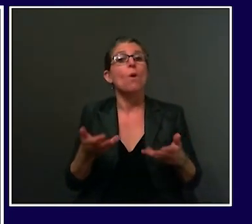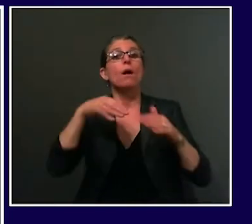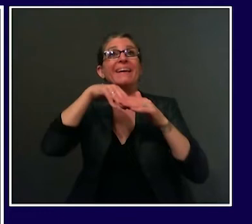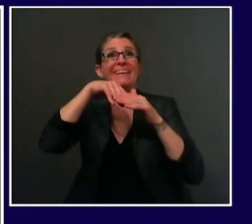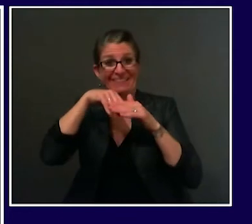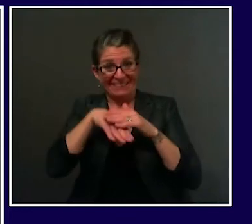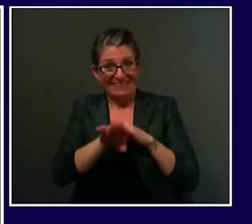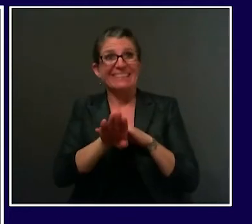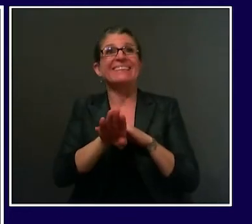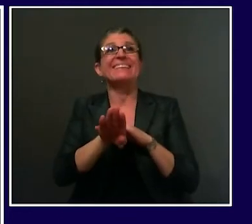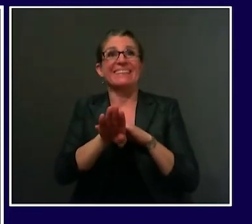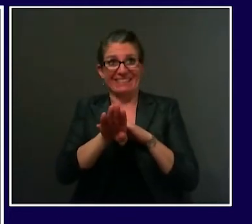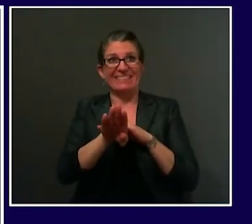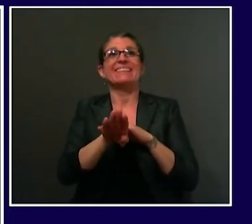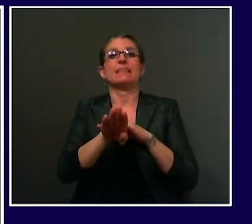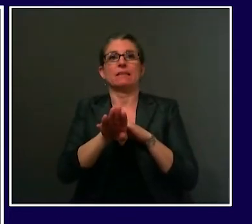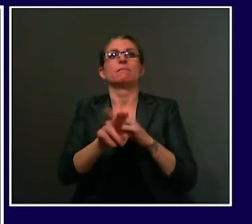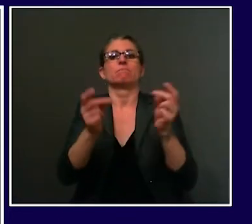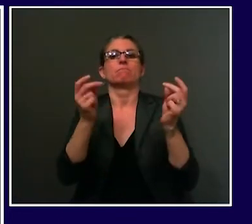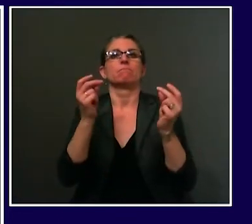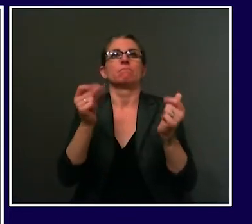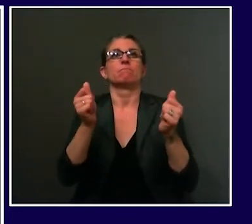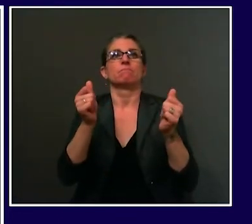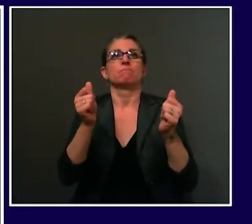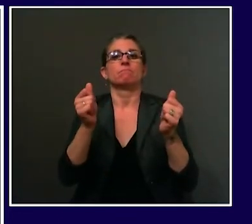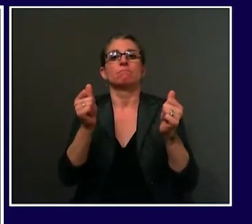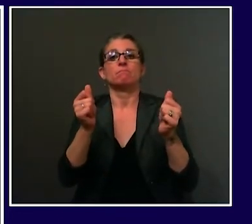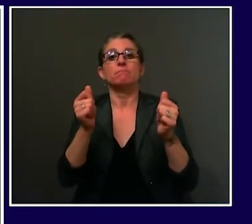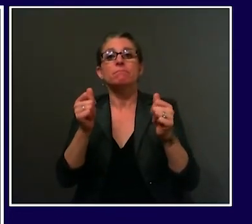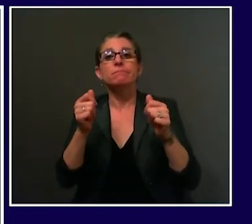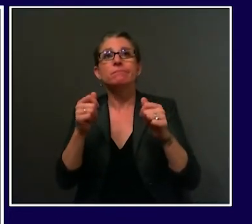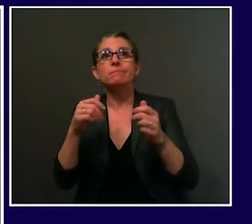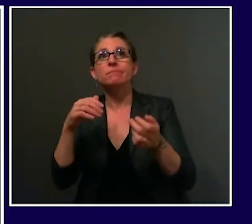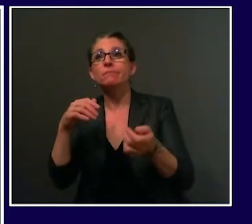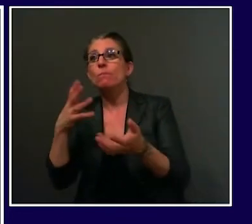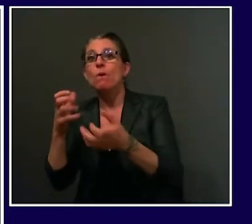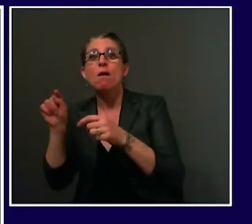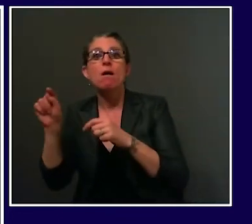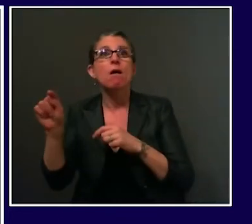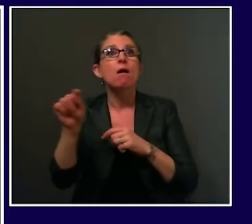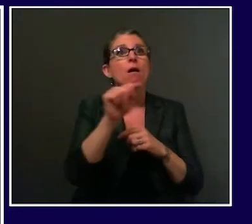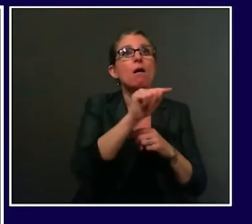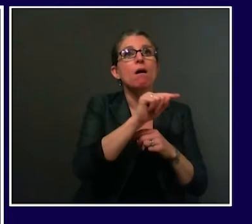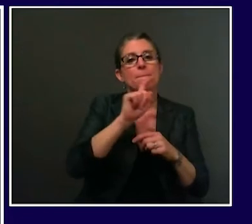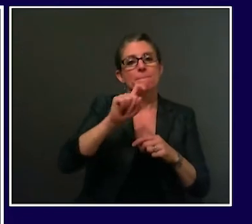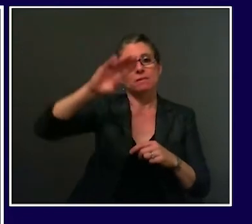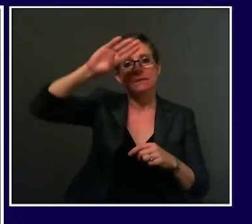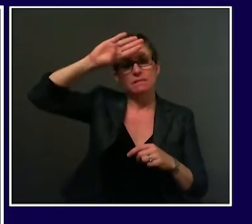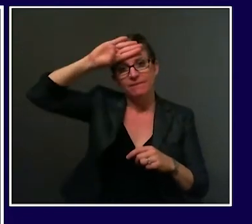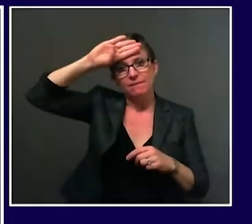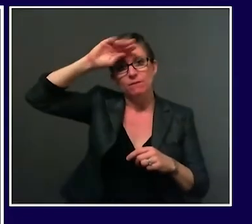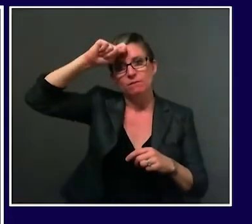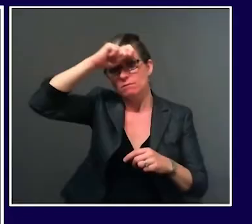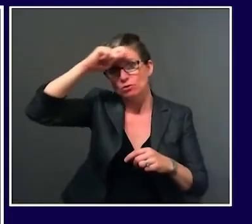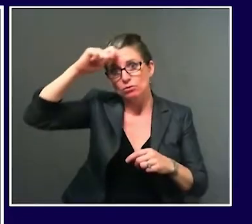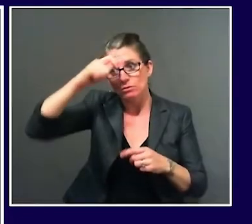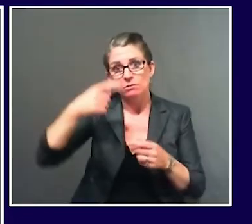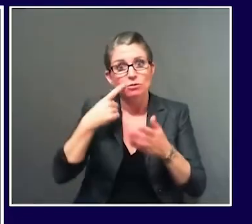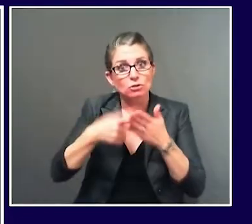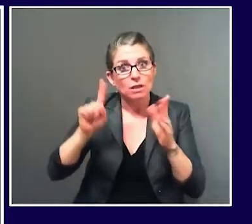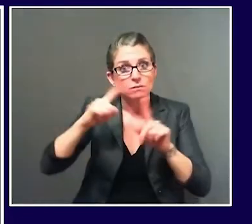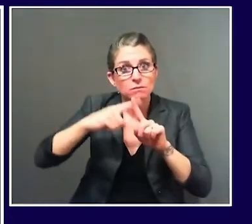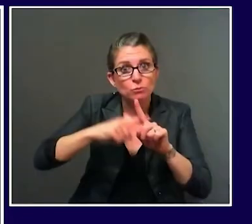service idea, that involves much more frequent temperature checks and symptom checks for